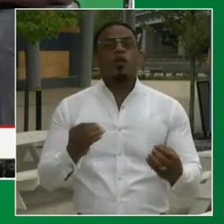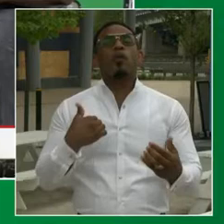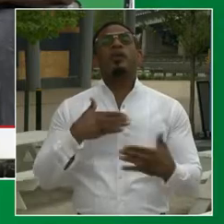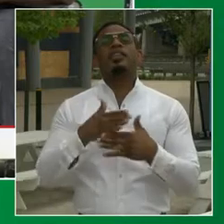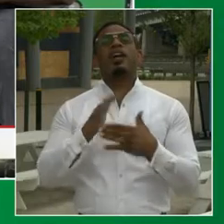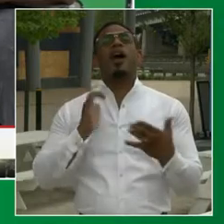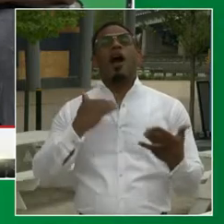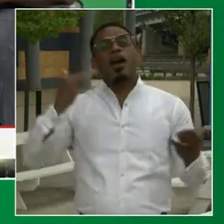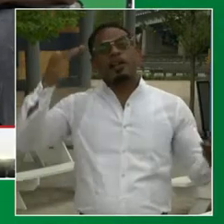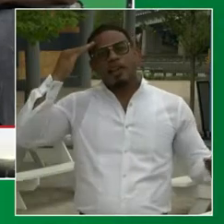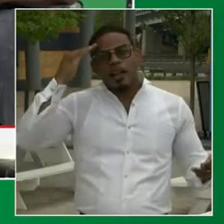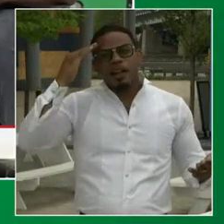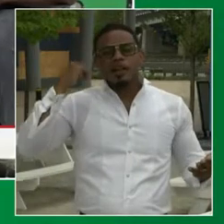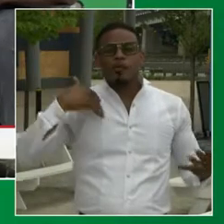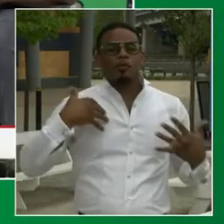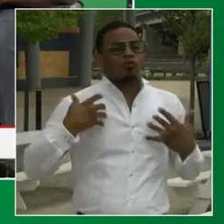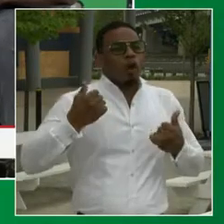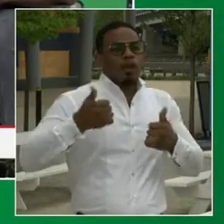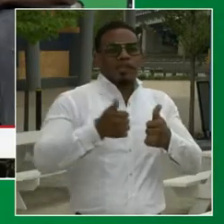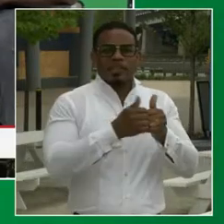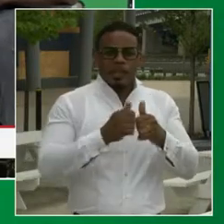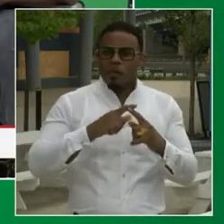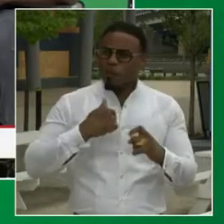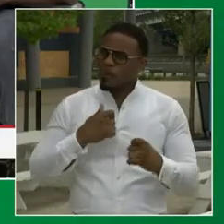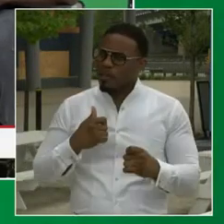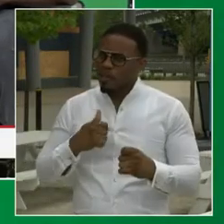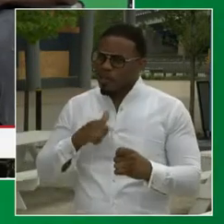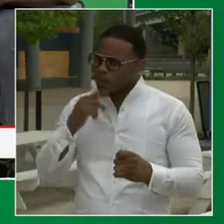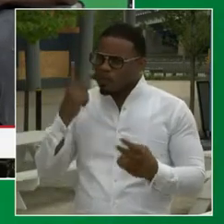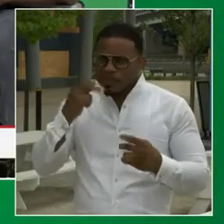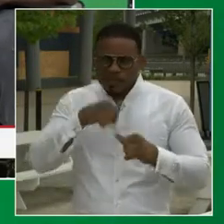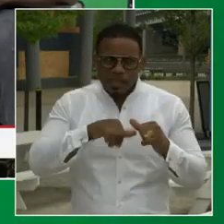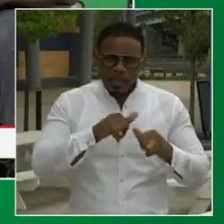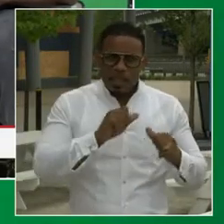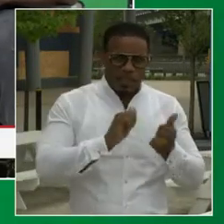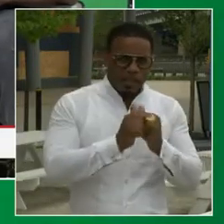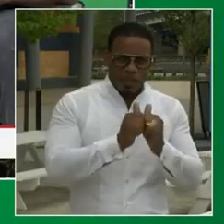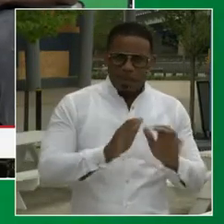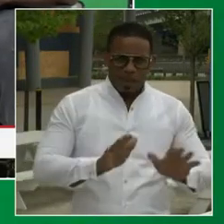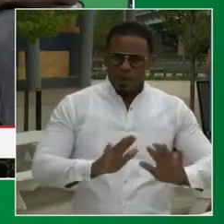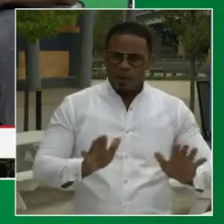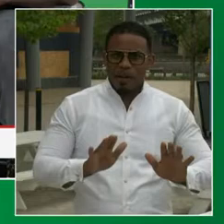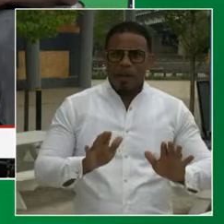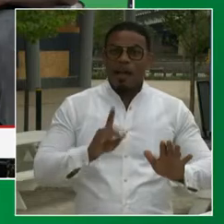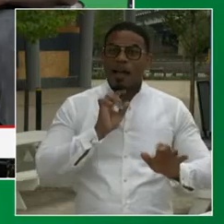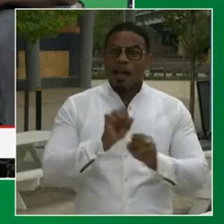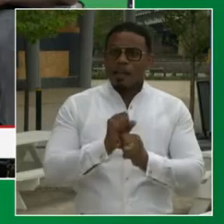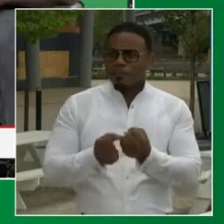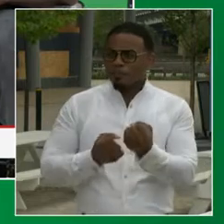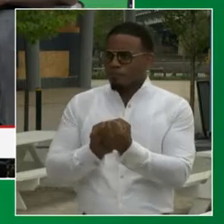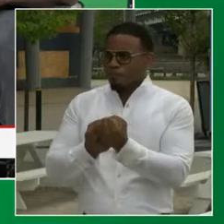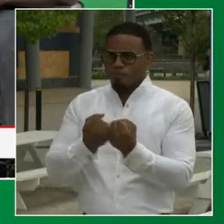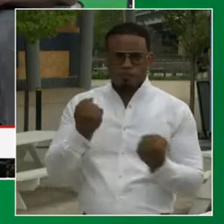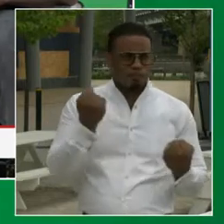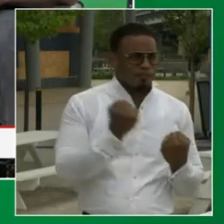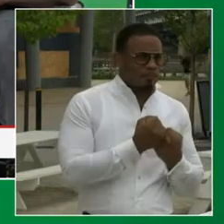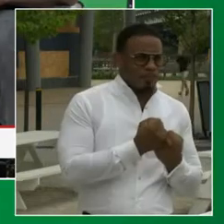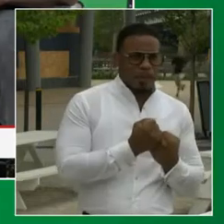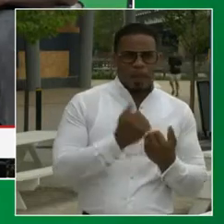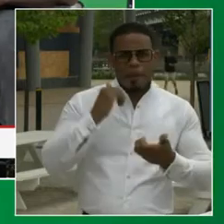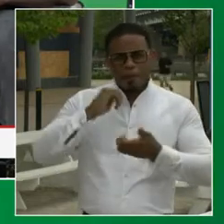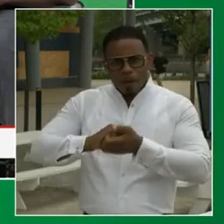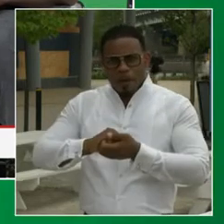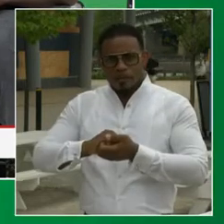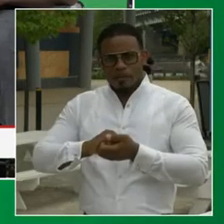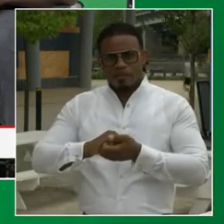we share our knowledge, and we're stronger together when we don't see each other as competitors, but actually see each other as